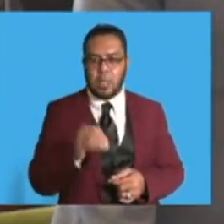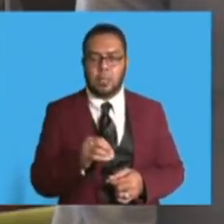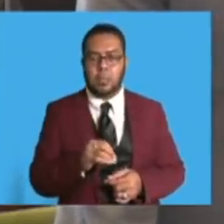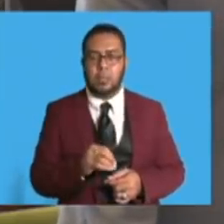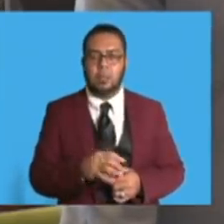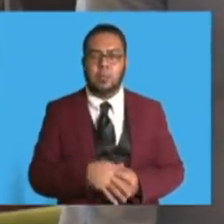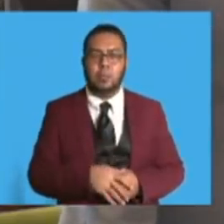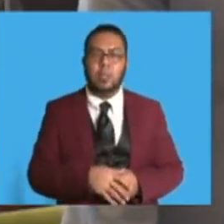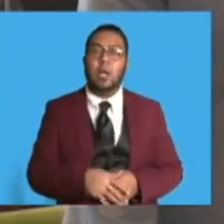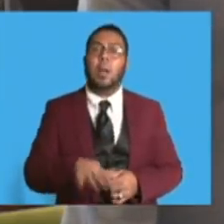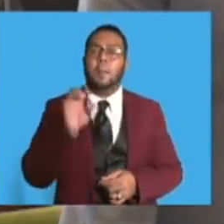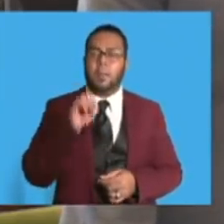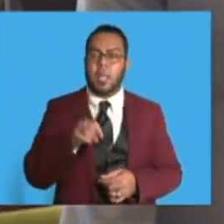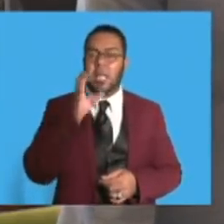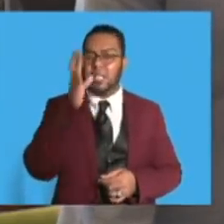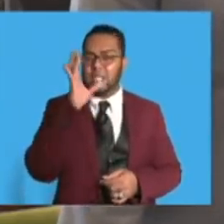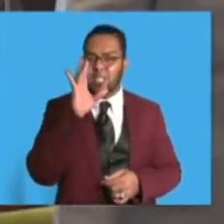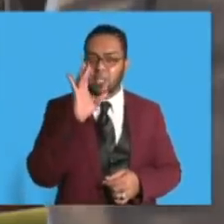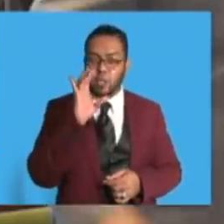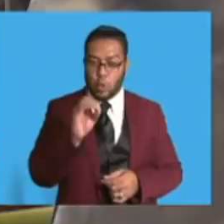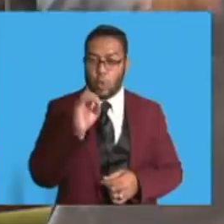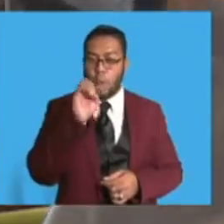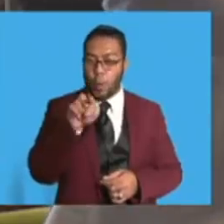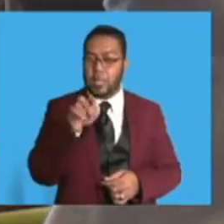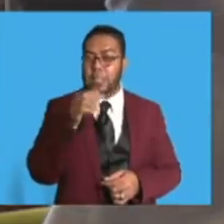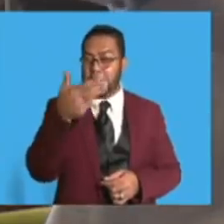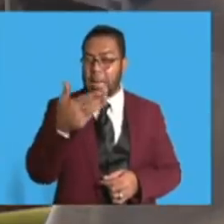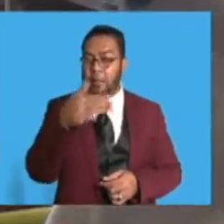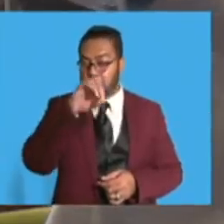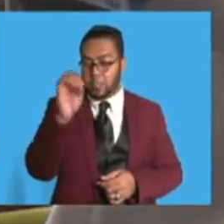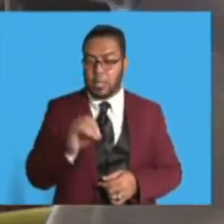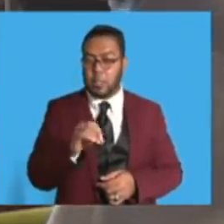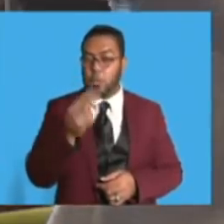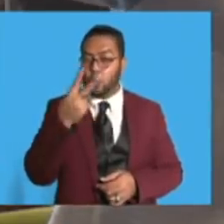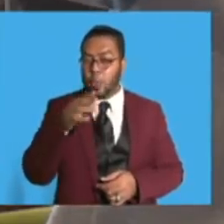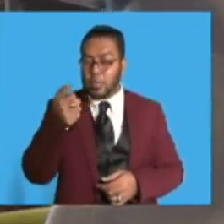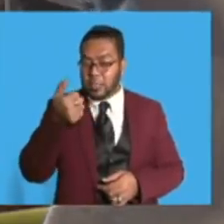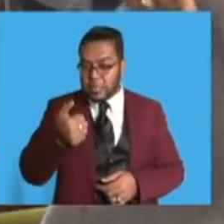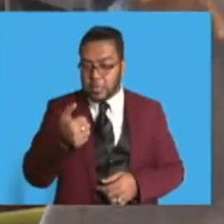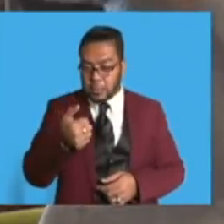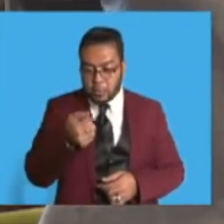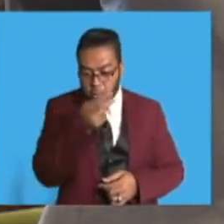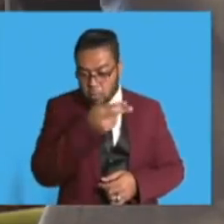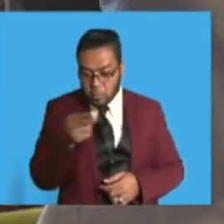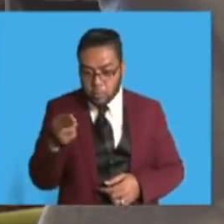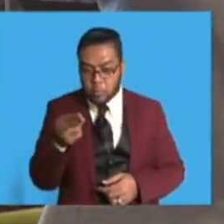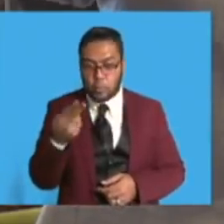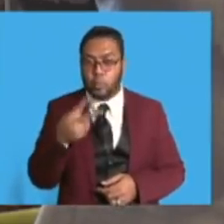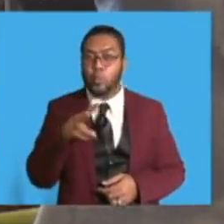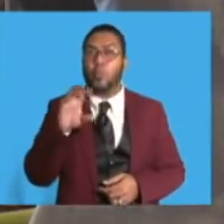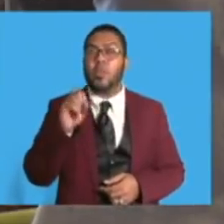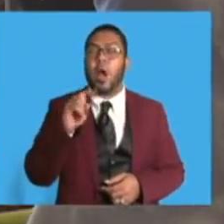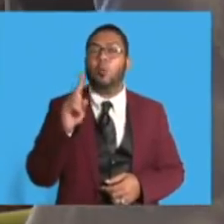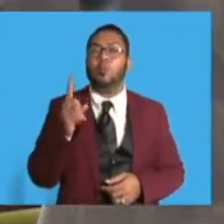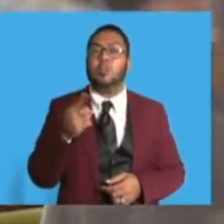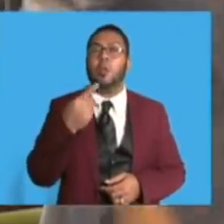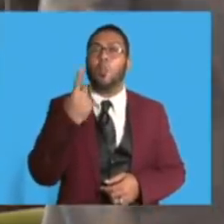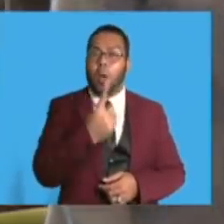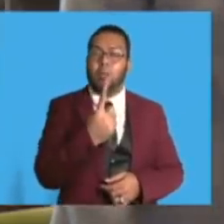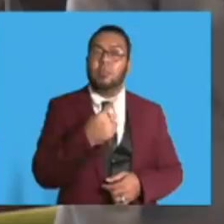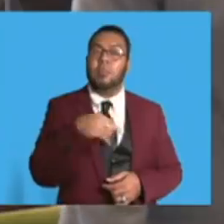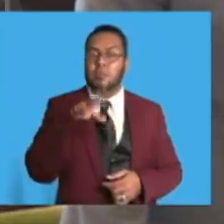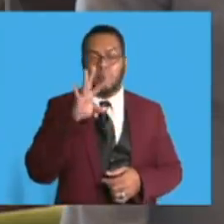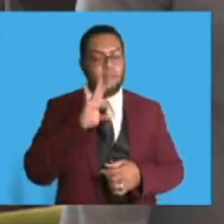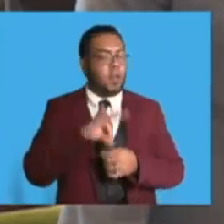a mere 0.9%. 2006, 2001, invalid votes were 9% and